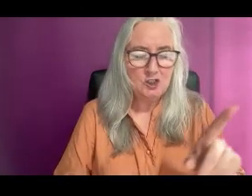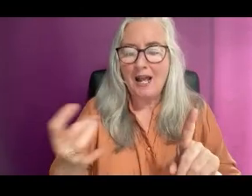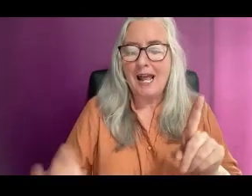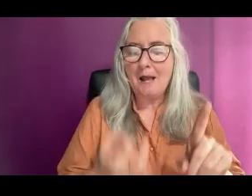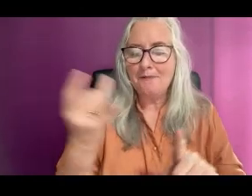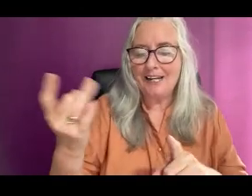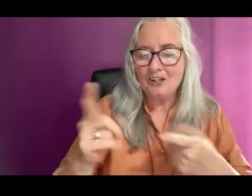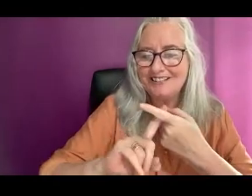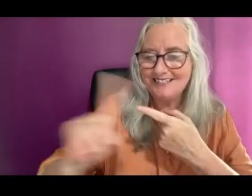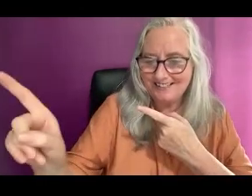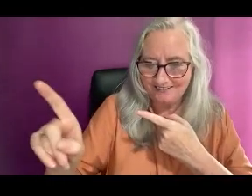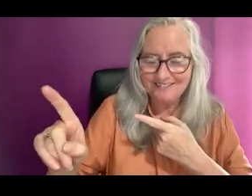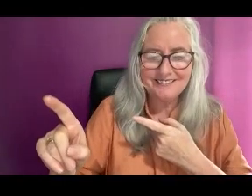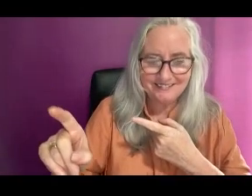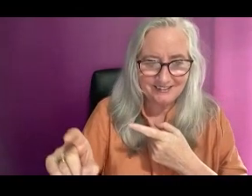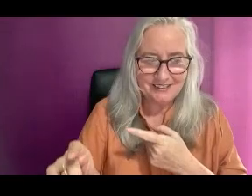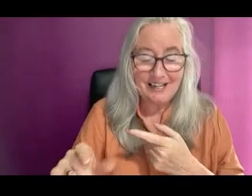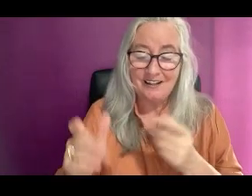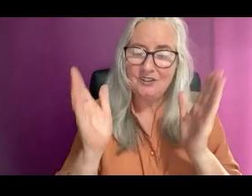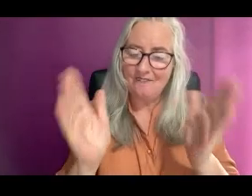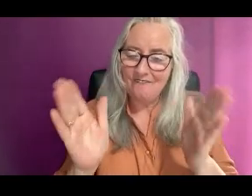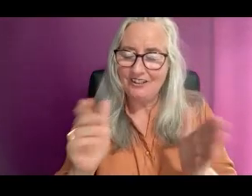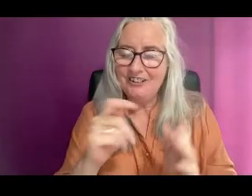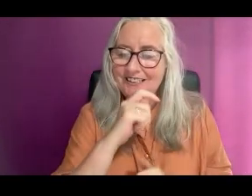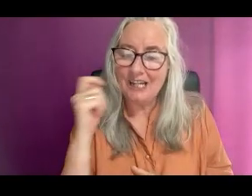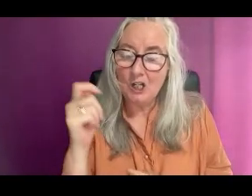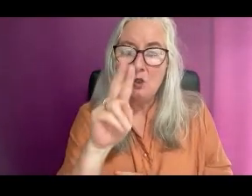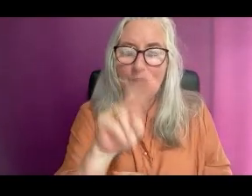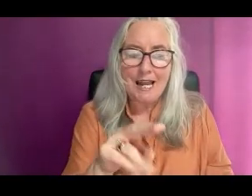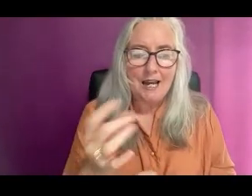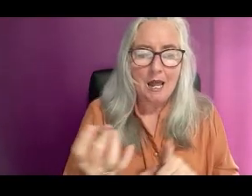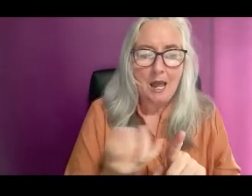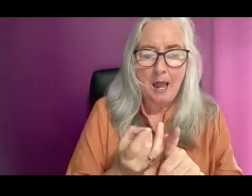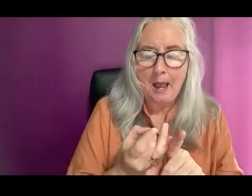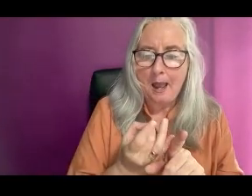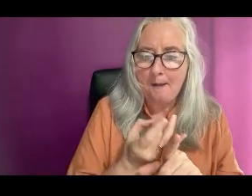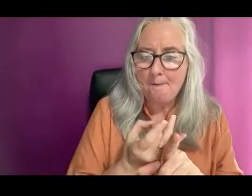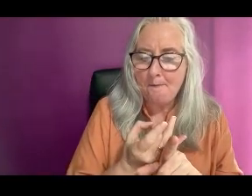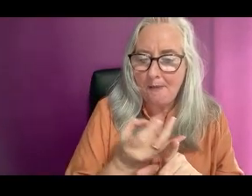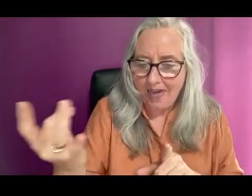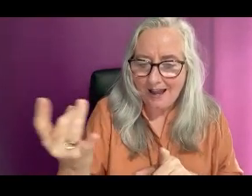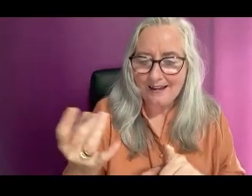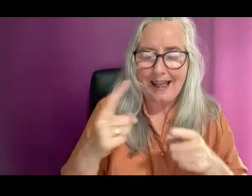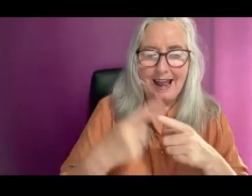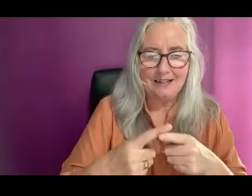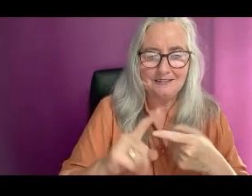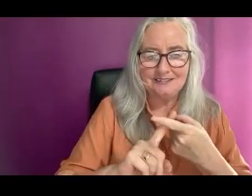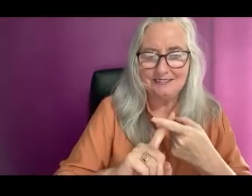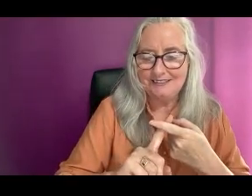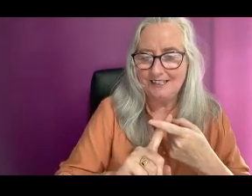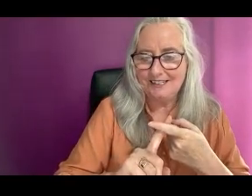submission. So as I said, you can apply. These can be submitted